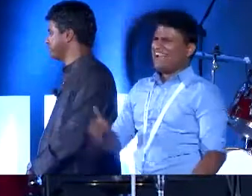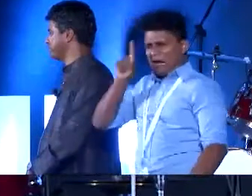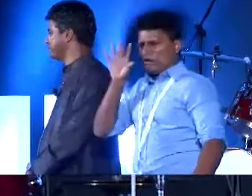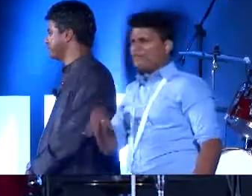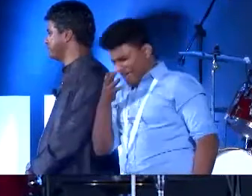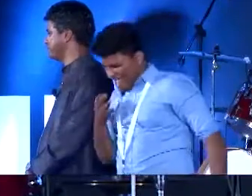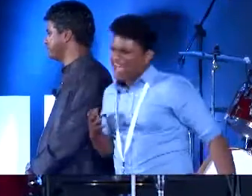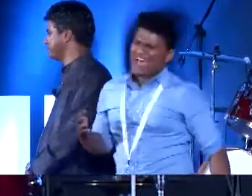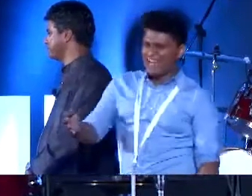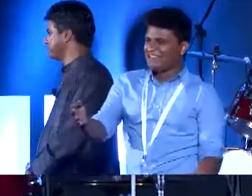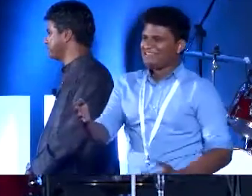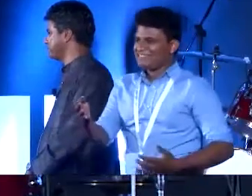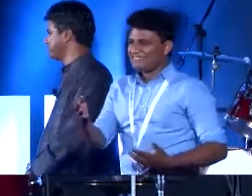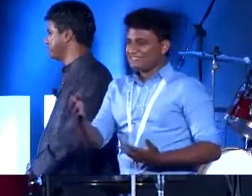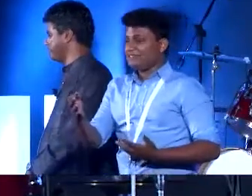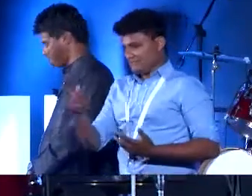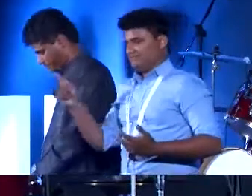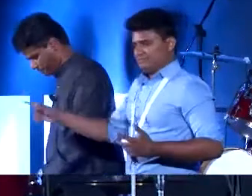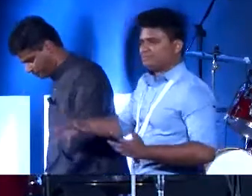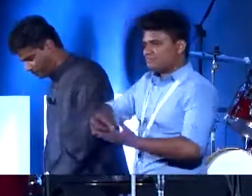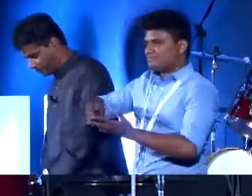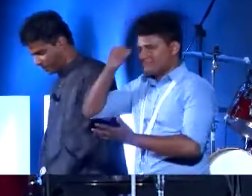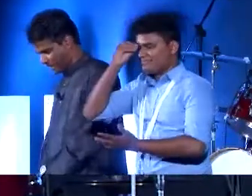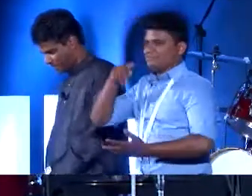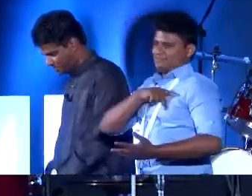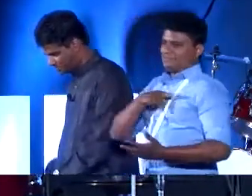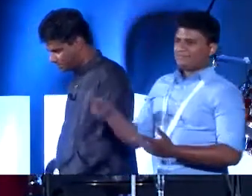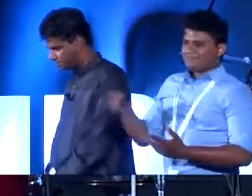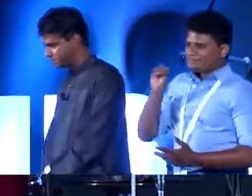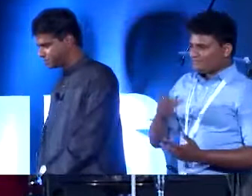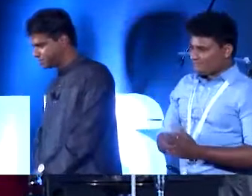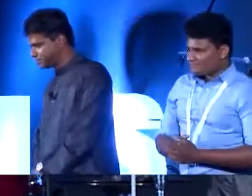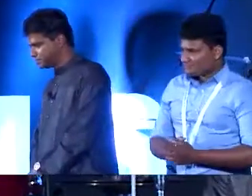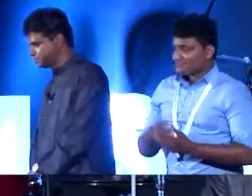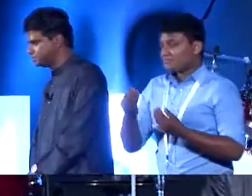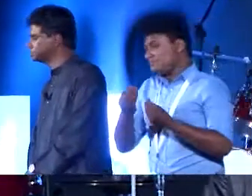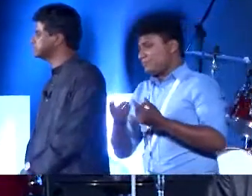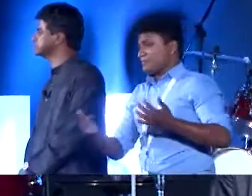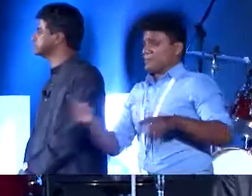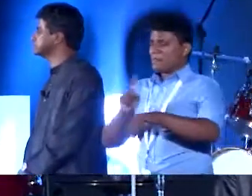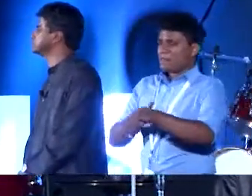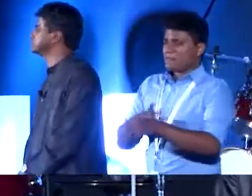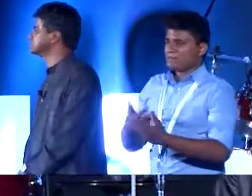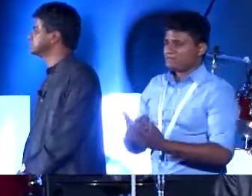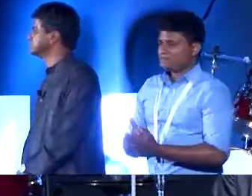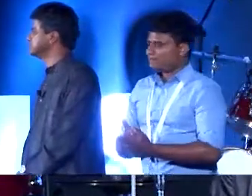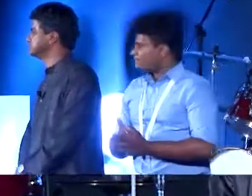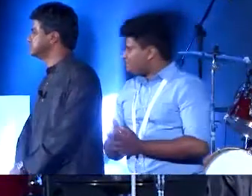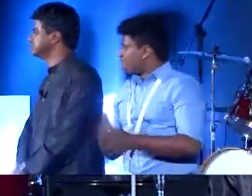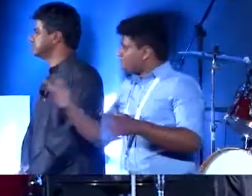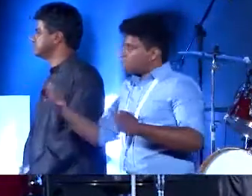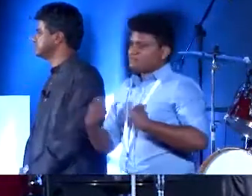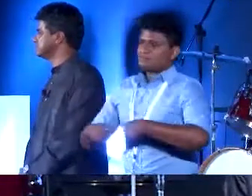ask. And I think that's a great learning for me personally, because many a times when I saw, I must tell you that I'm trying